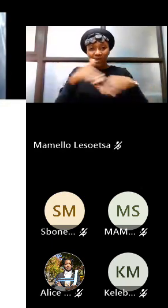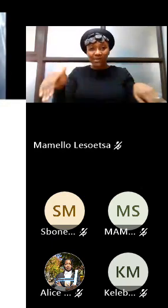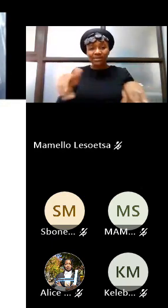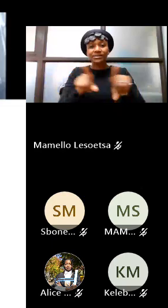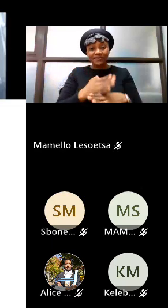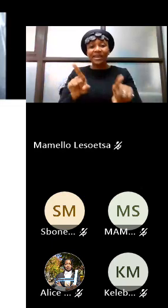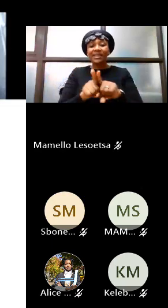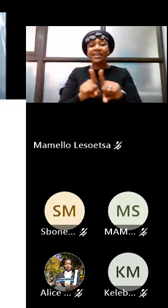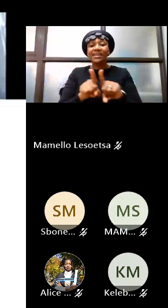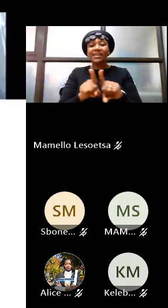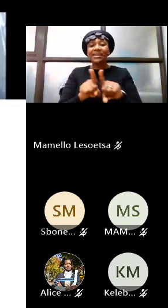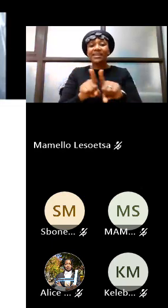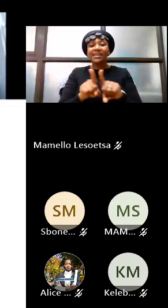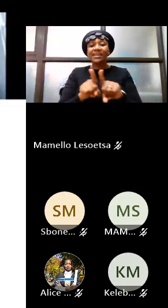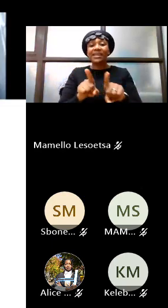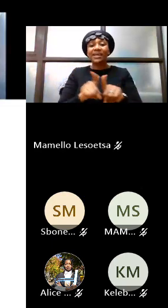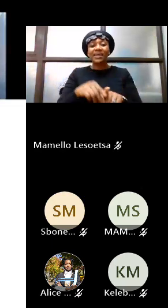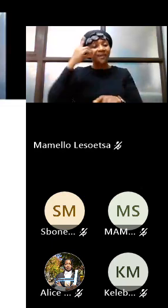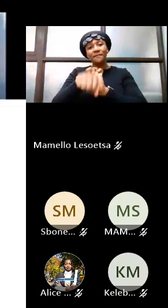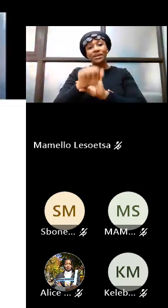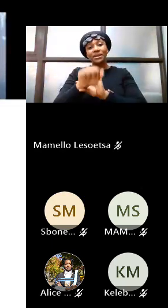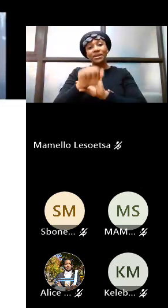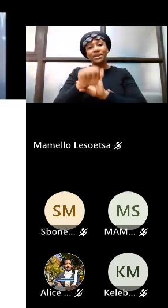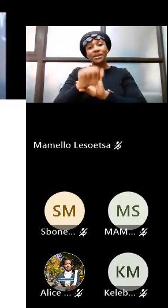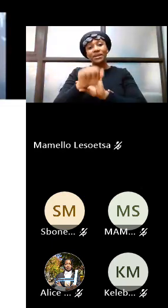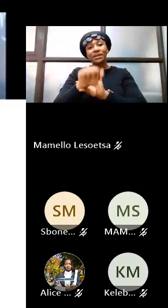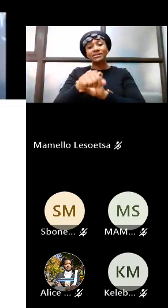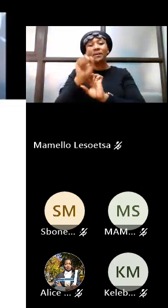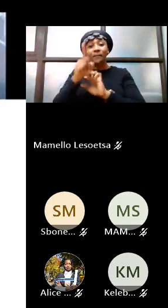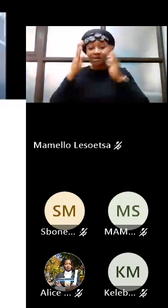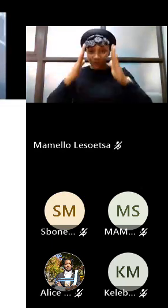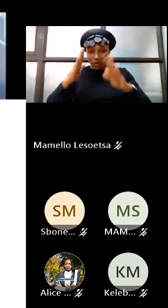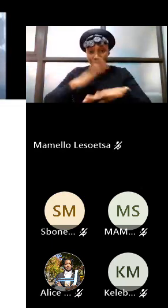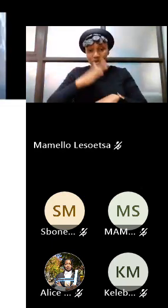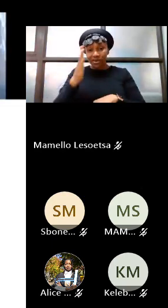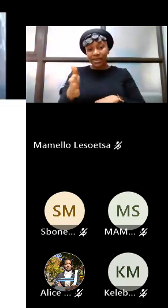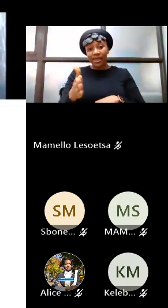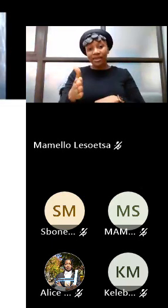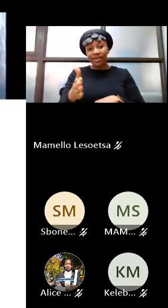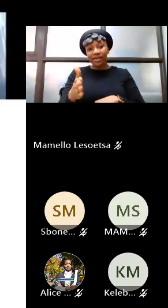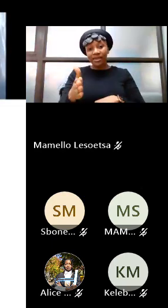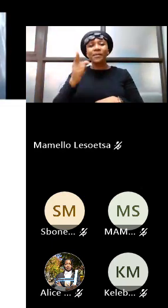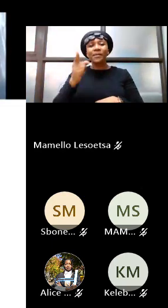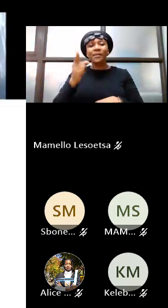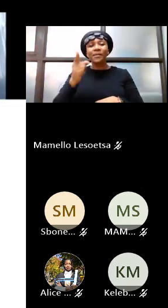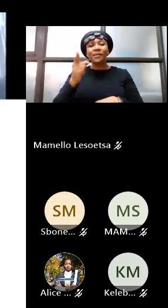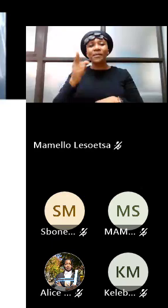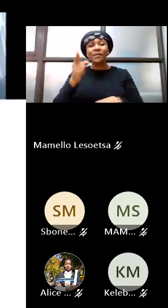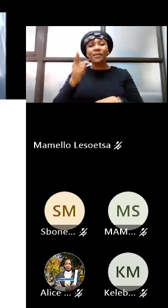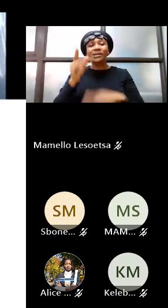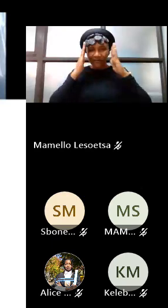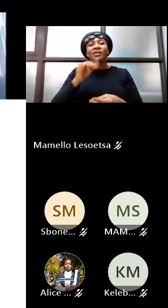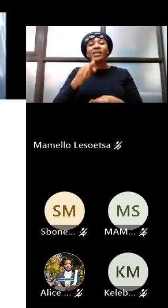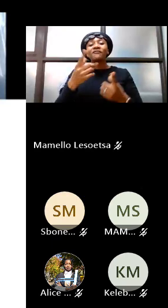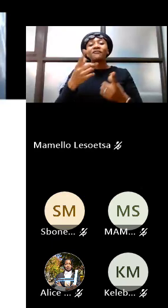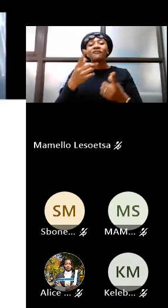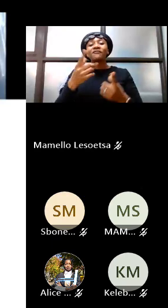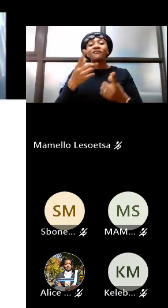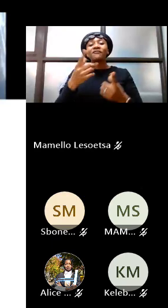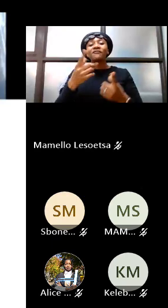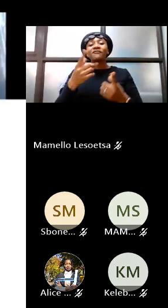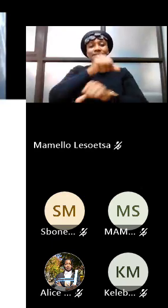might want to focus on, but it's more. So if you do an assessment, and you need